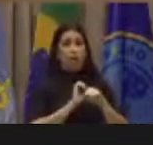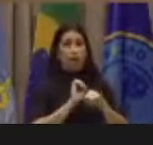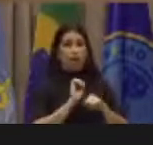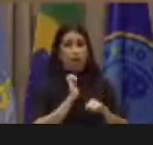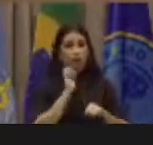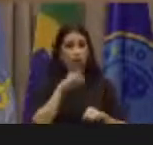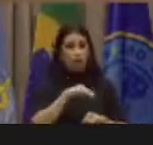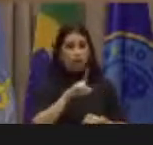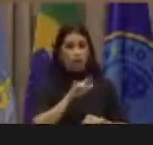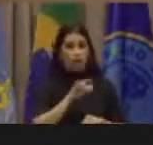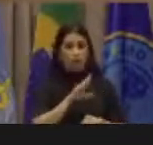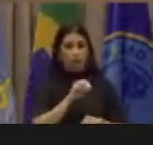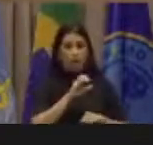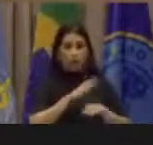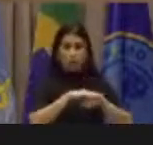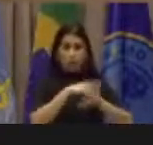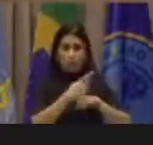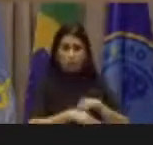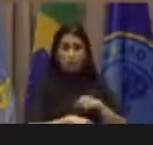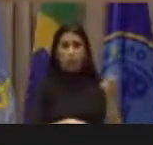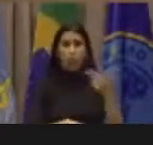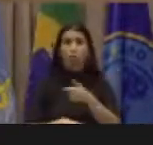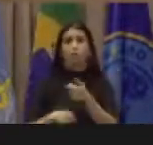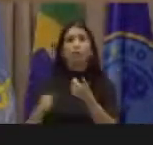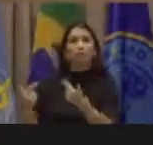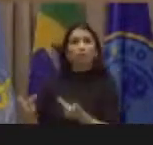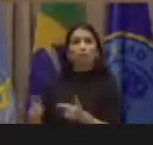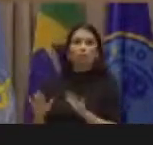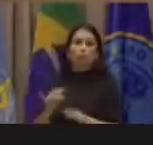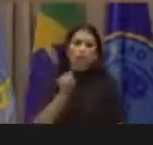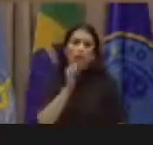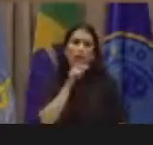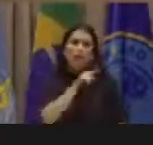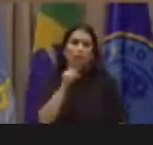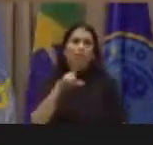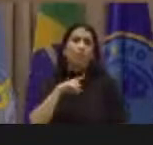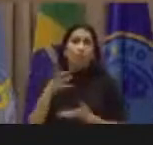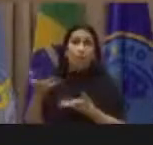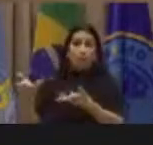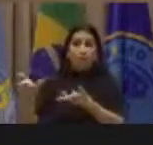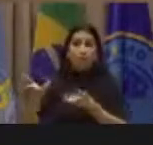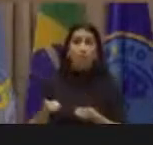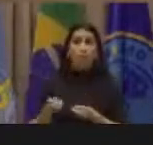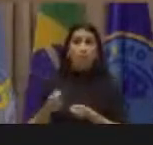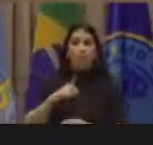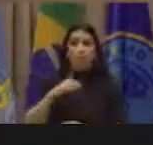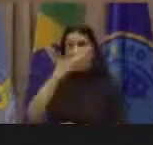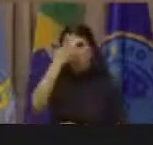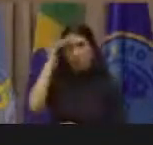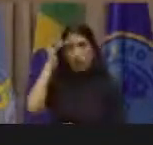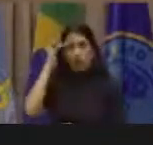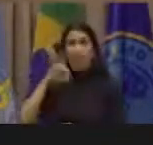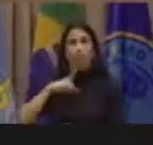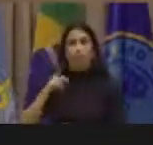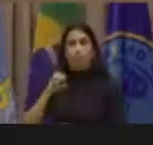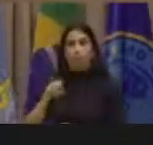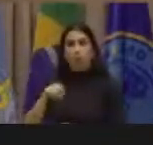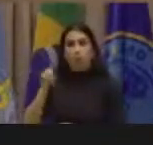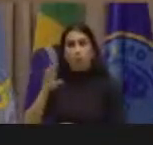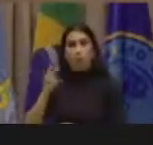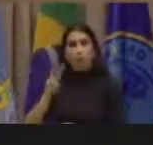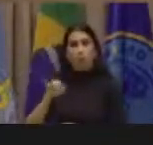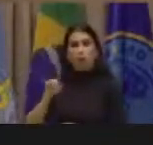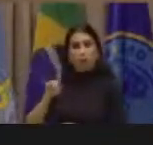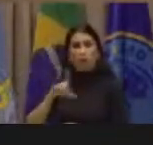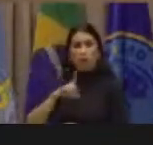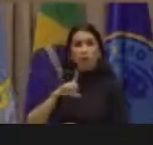ambulatory when they didn't have one? Or in other words, if you received patients post-COVID from